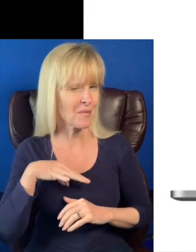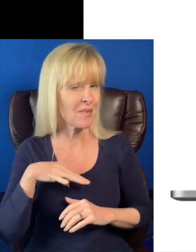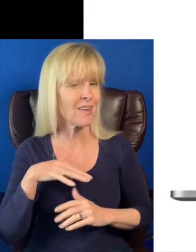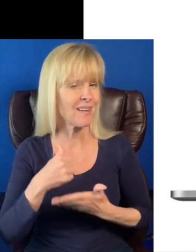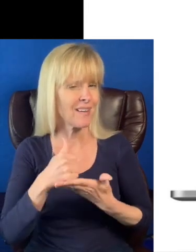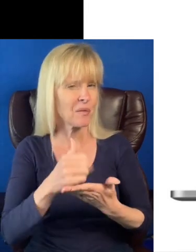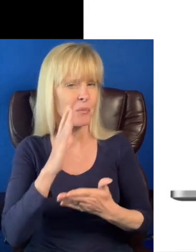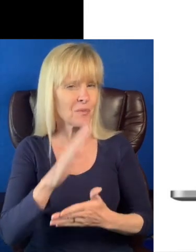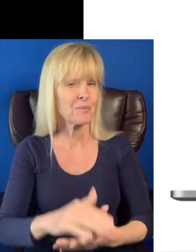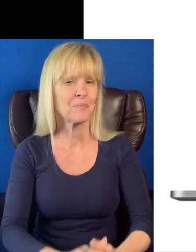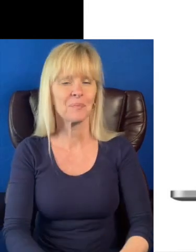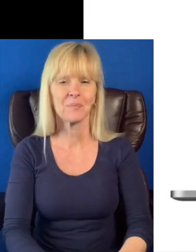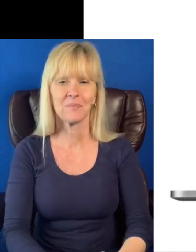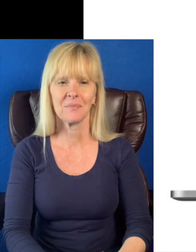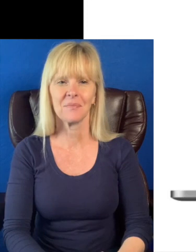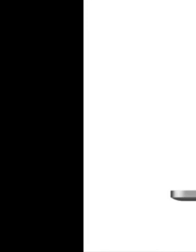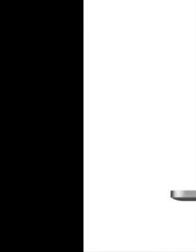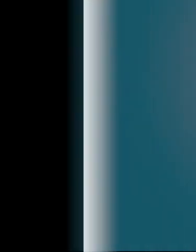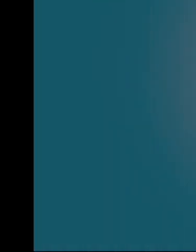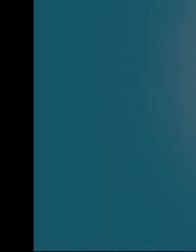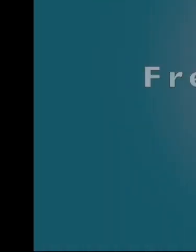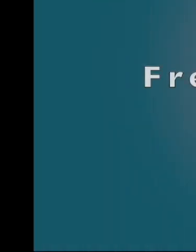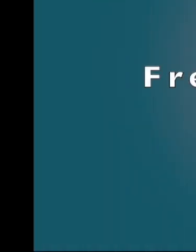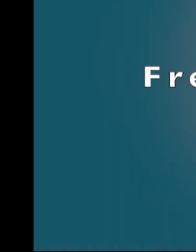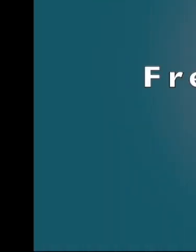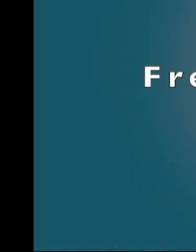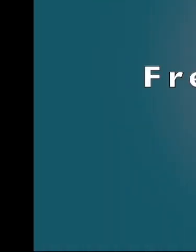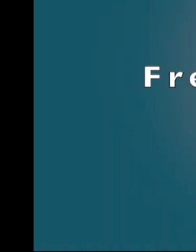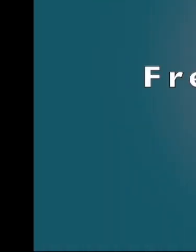you'll find this quite helpful.